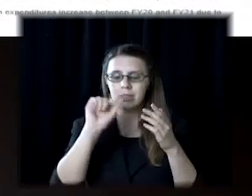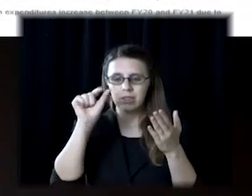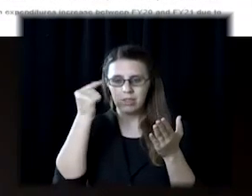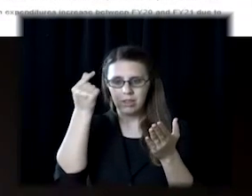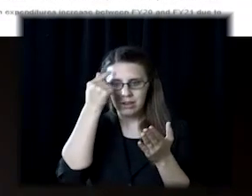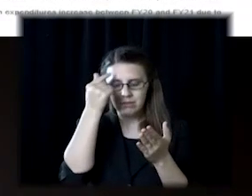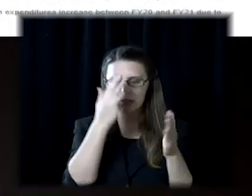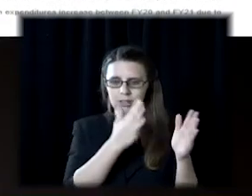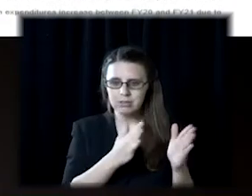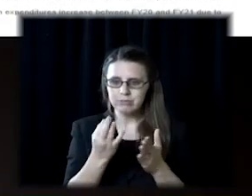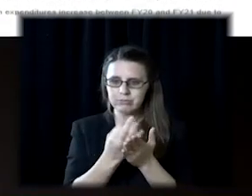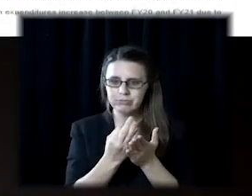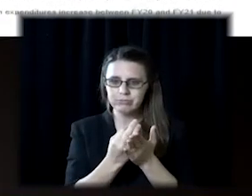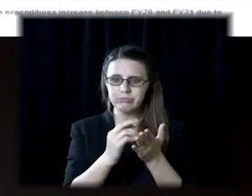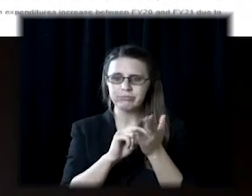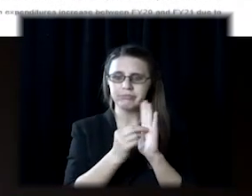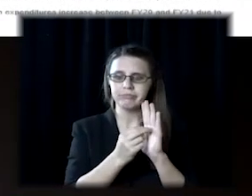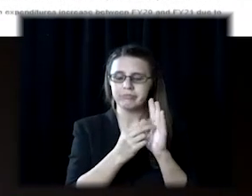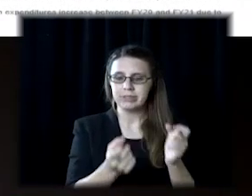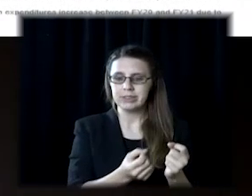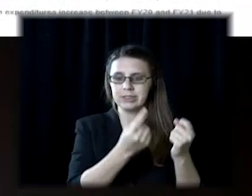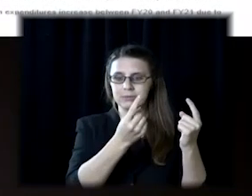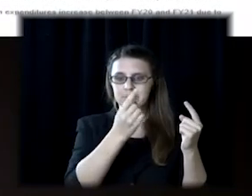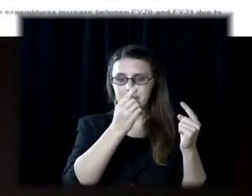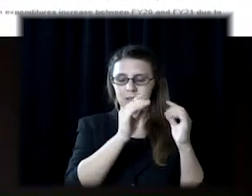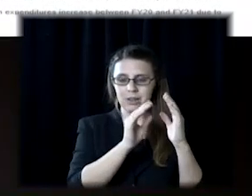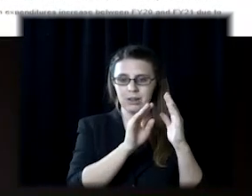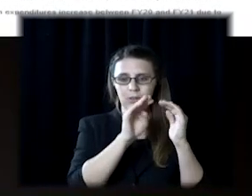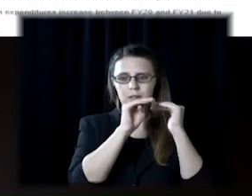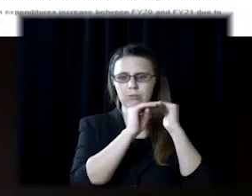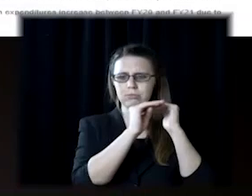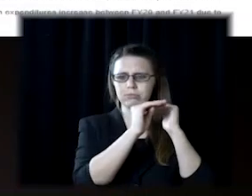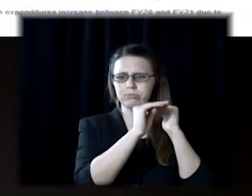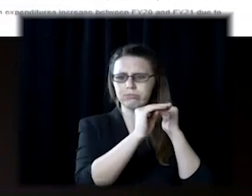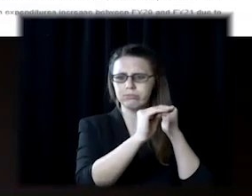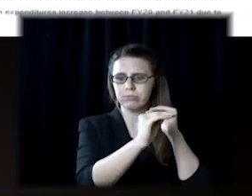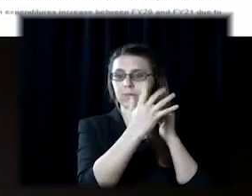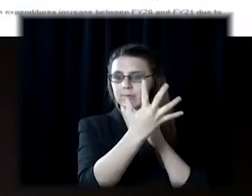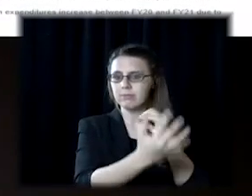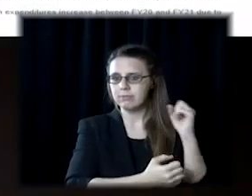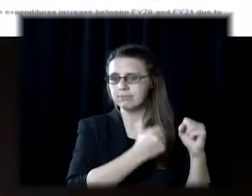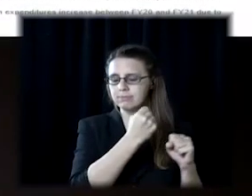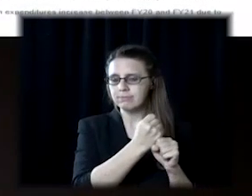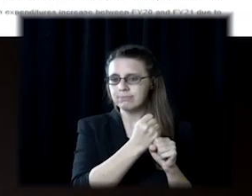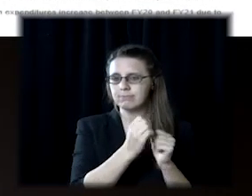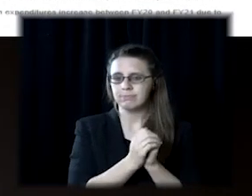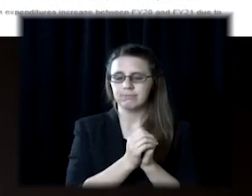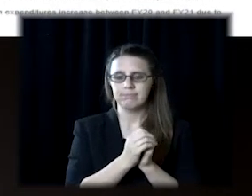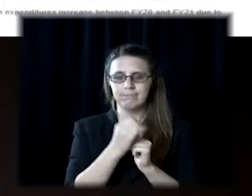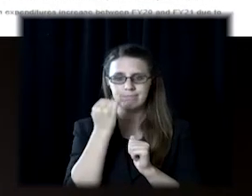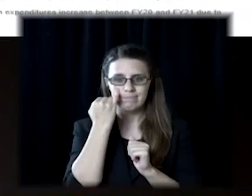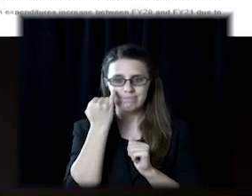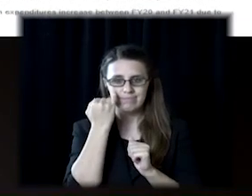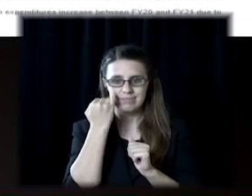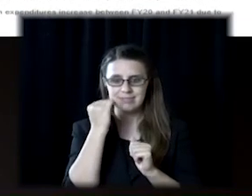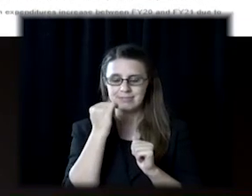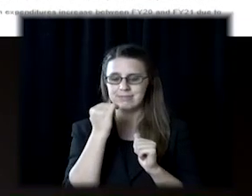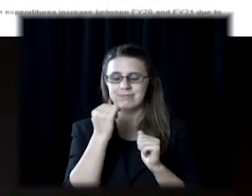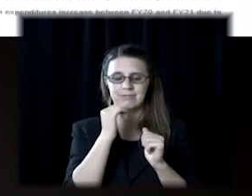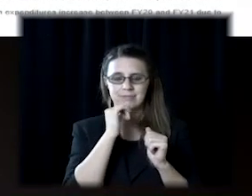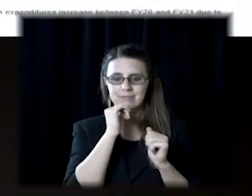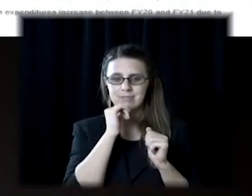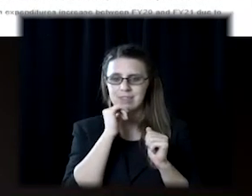they will stabilize over the five-year period post-measures. Without these measures, revenues would drop much more quickly